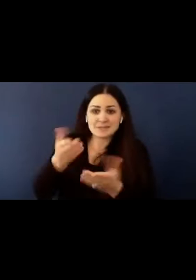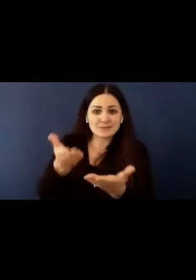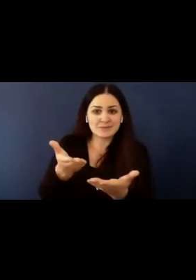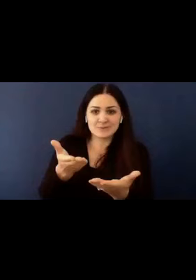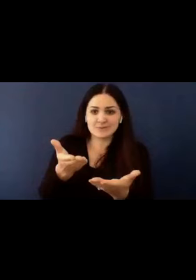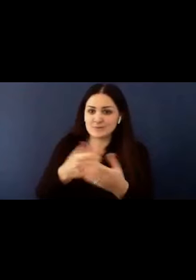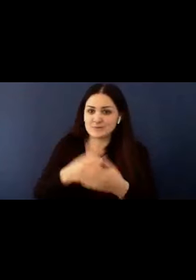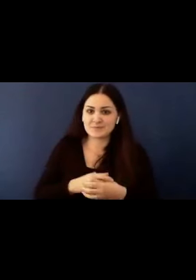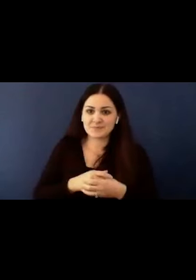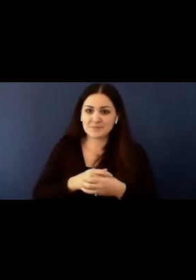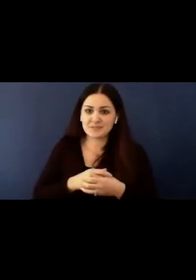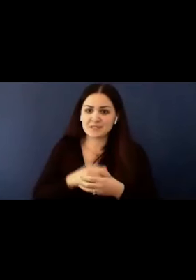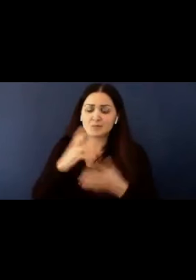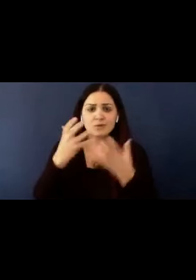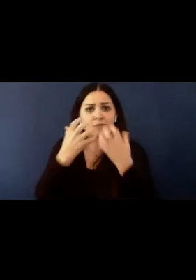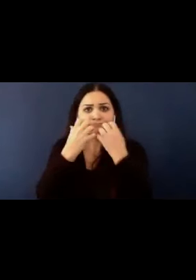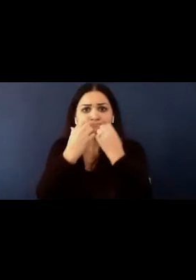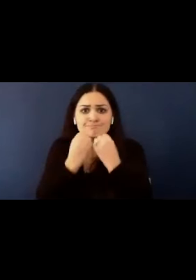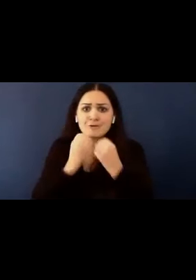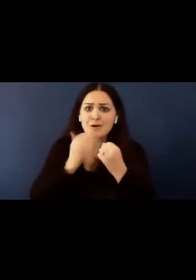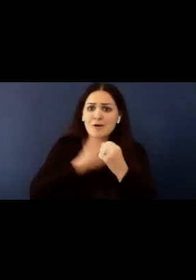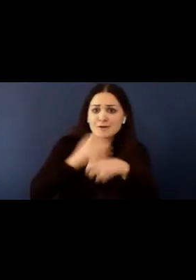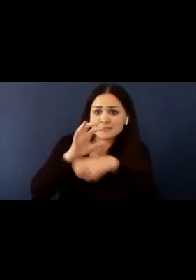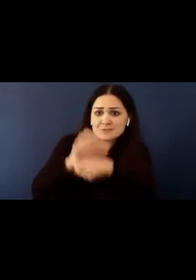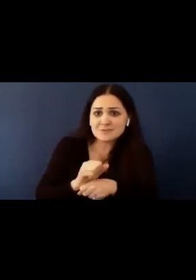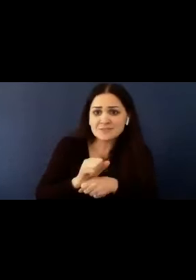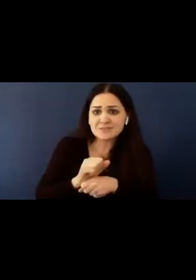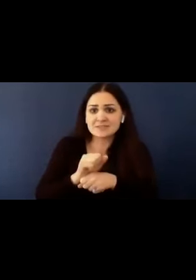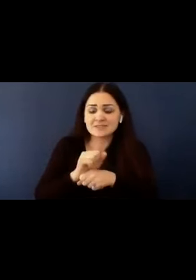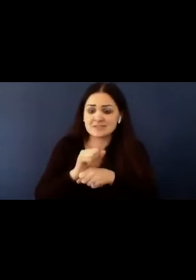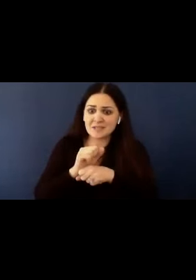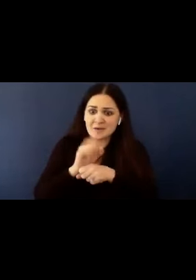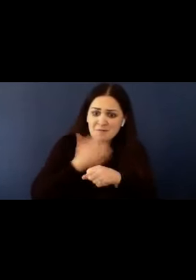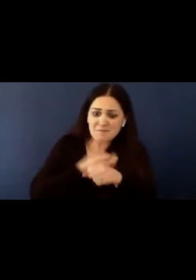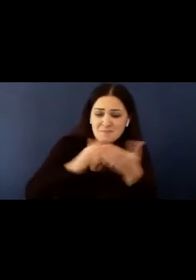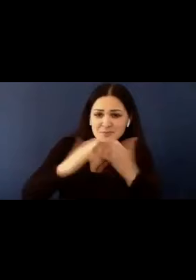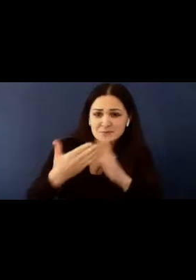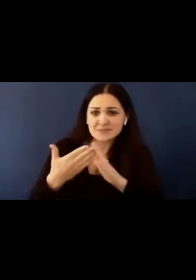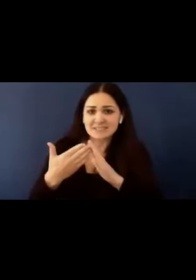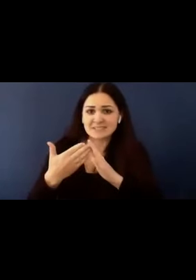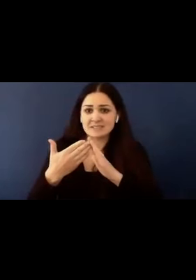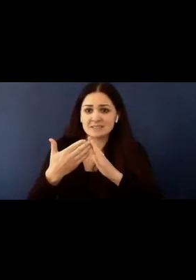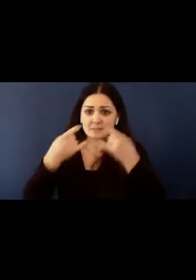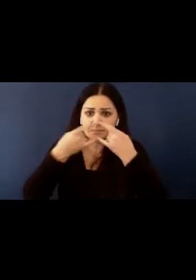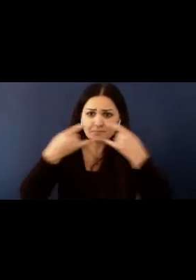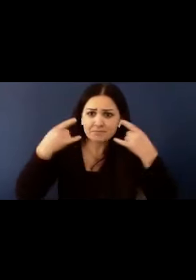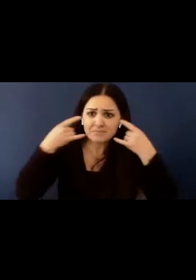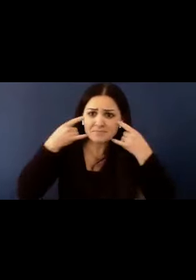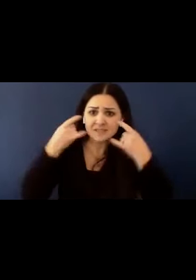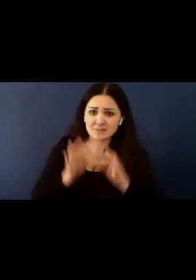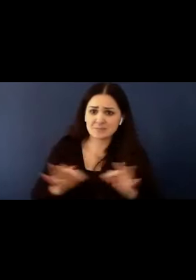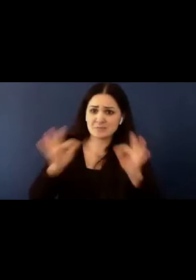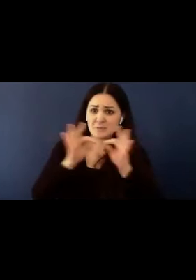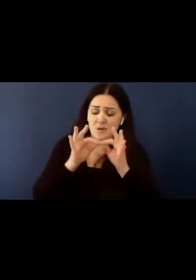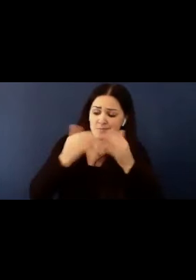Traditions need you. Your communities need you. Wear a mask. Maintain social